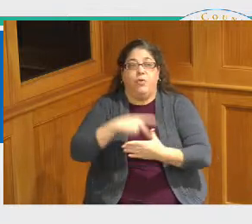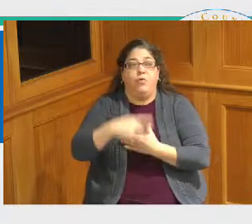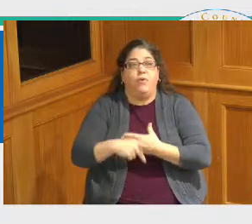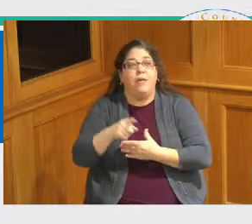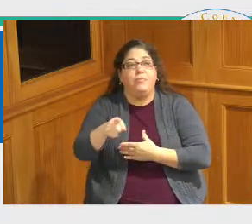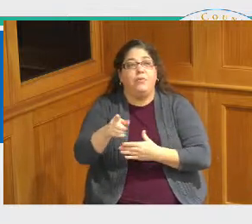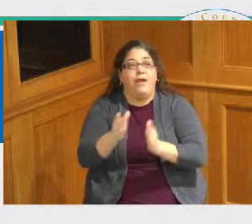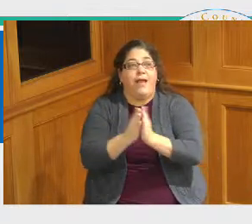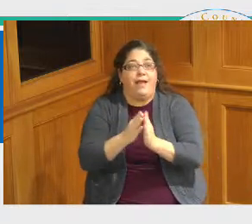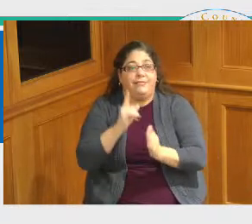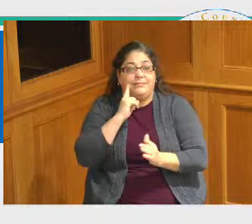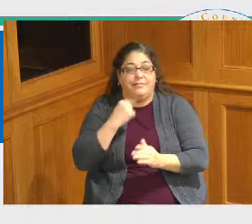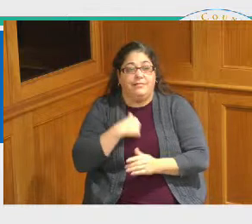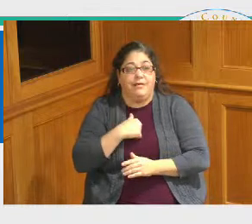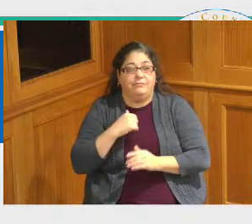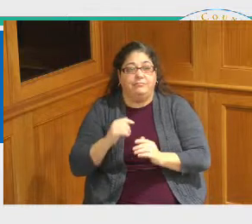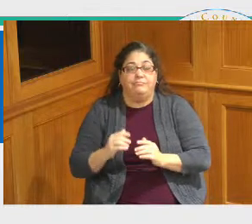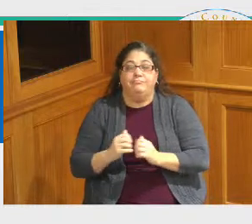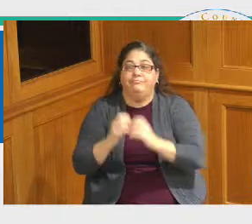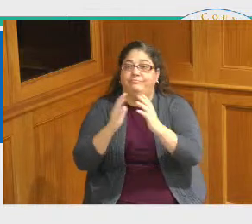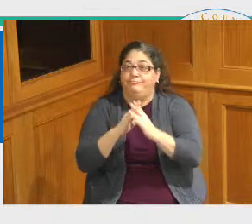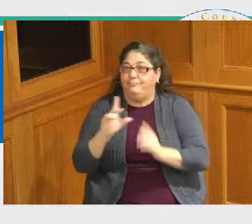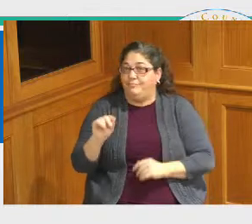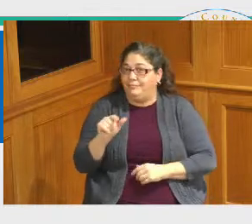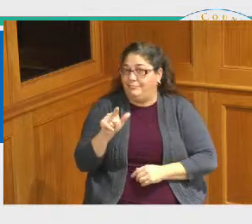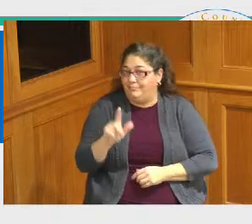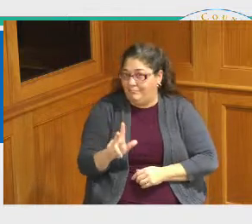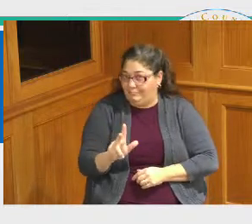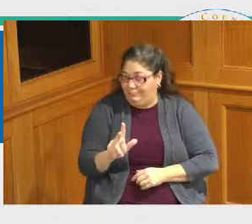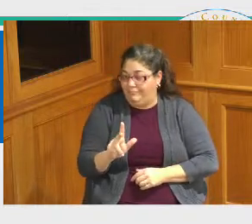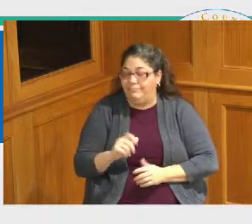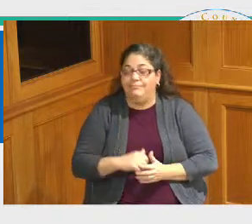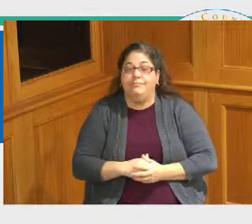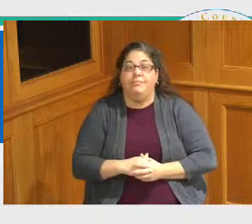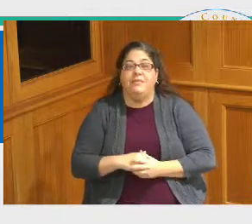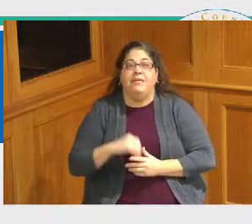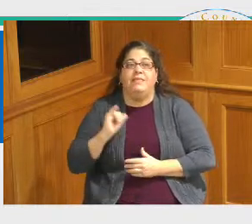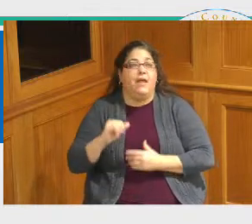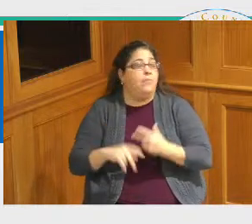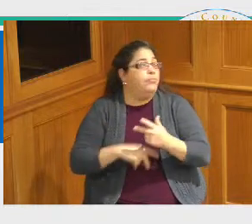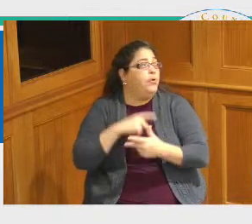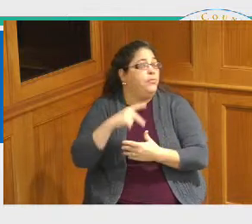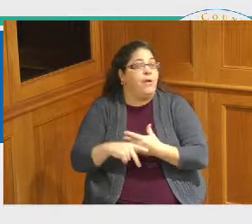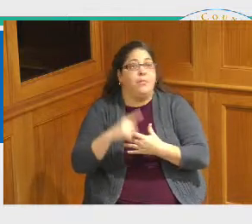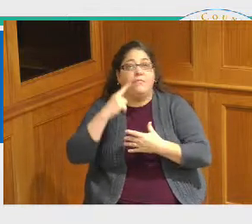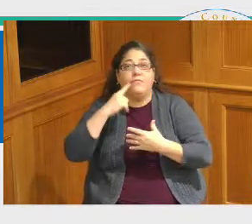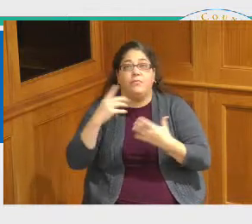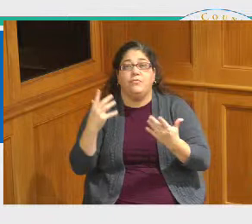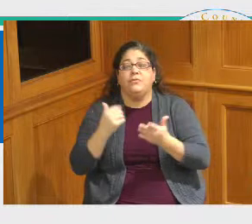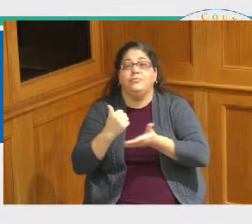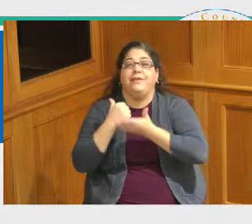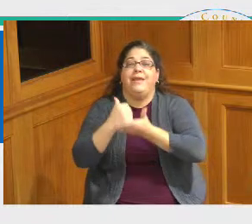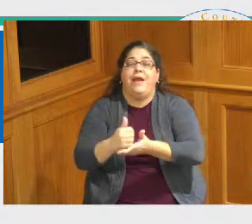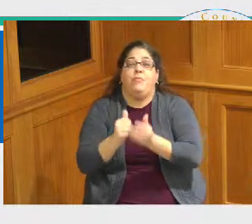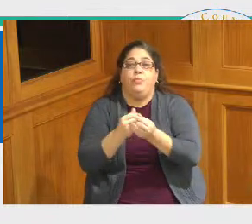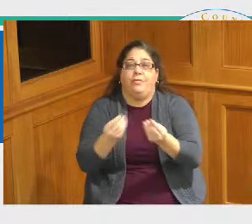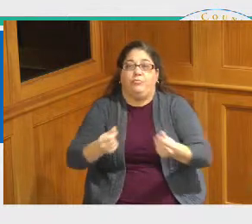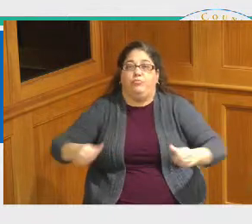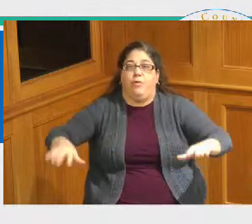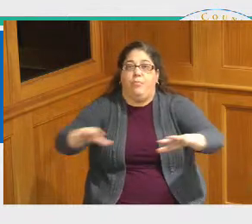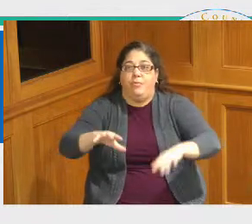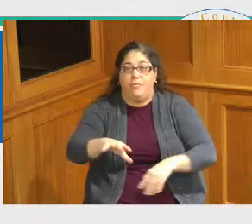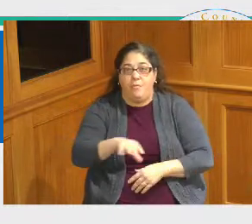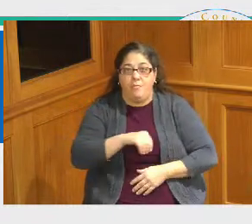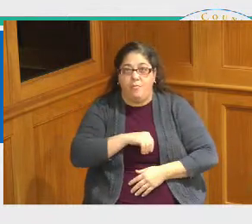at during the year 2023. And this is a program to help with property ownership